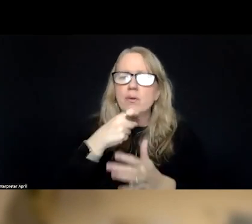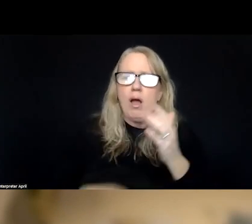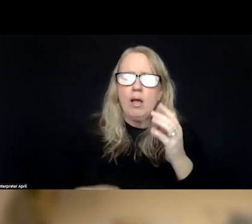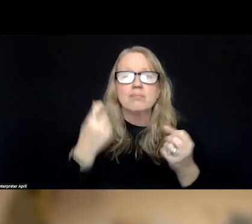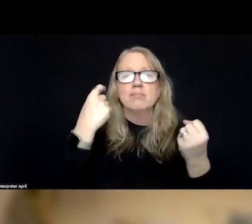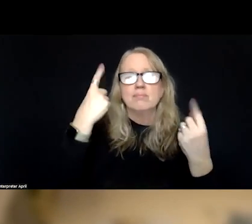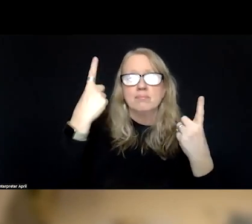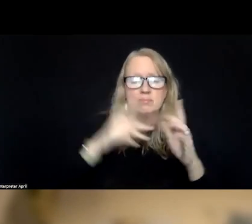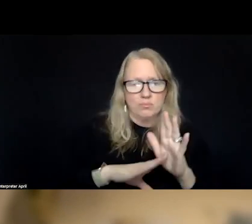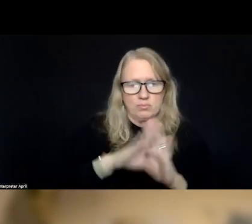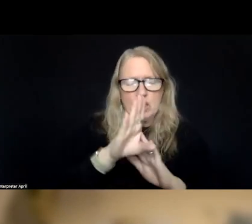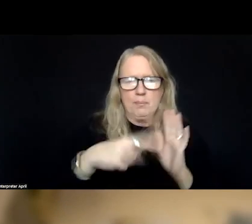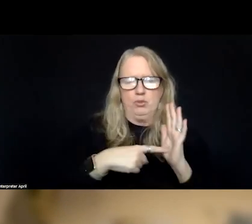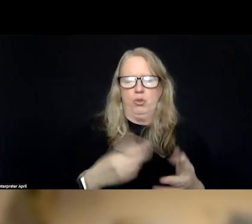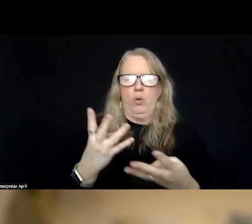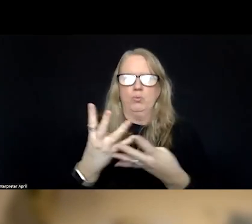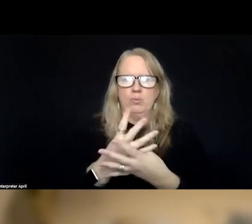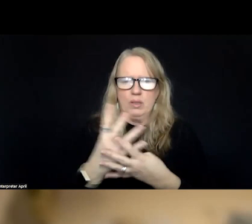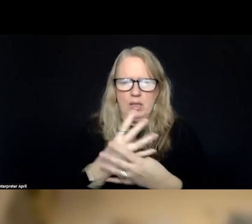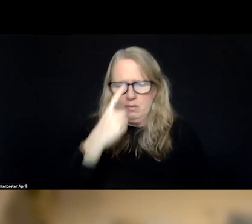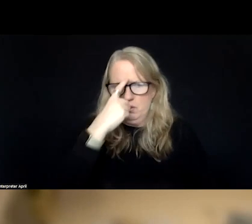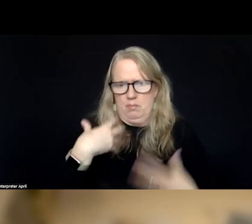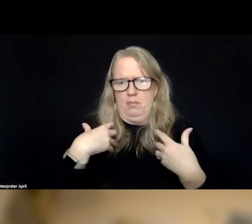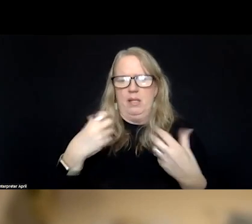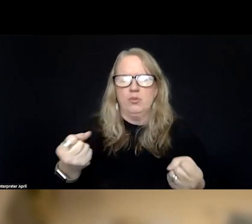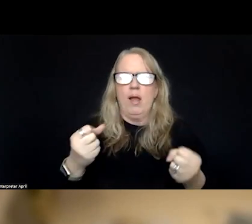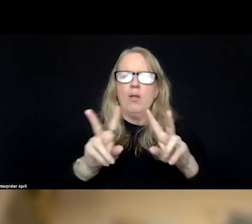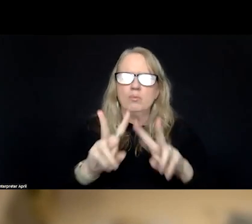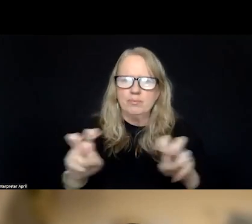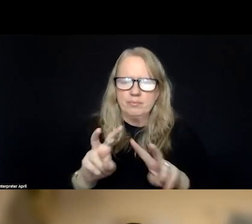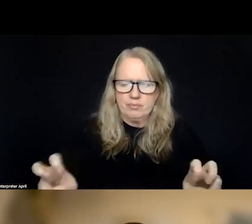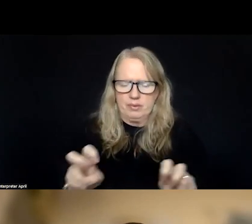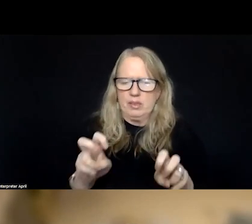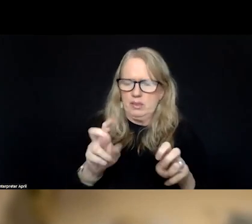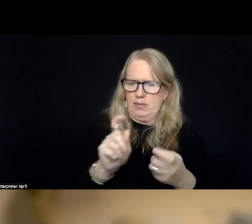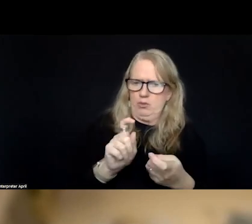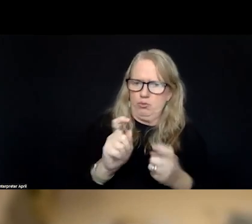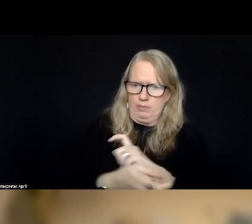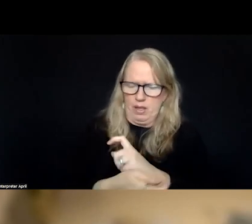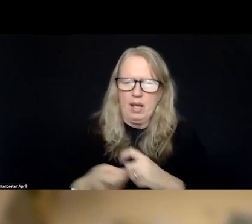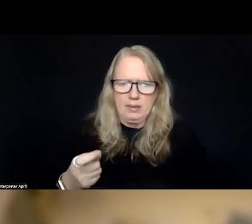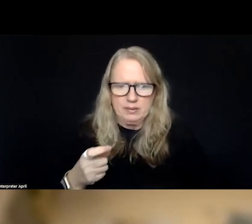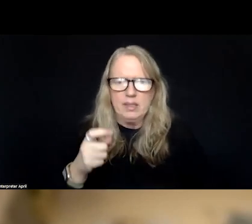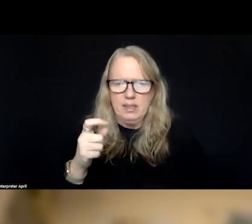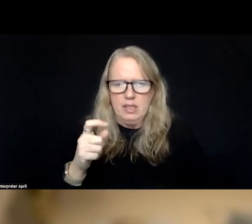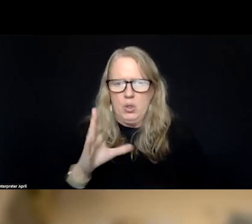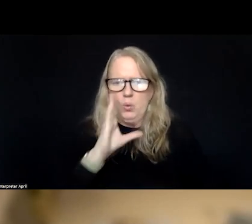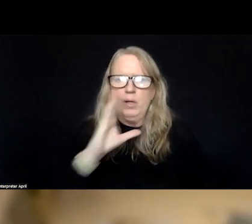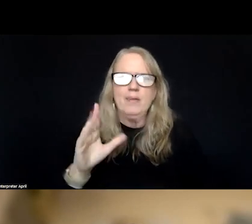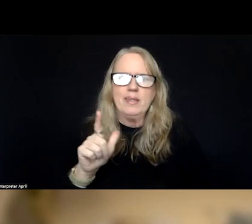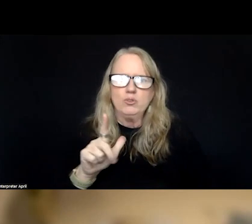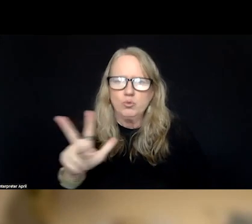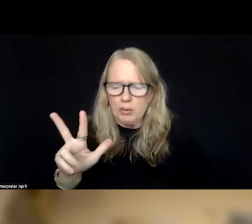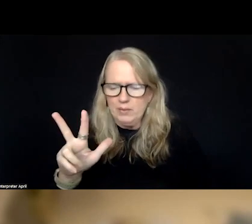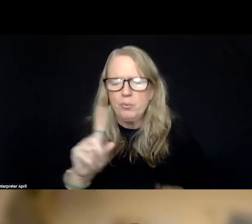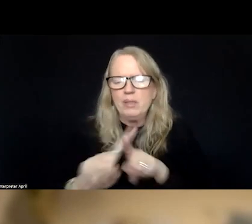developed a screening tool called the Mental Health Crisis Assessment Scale Revised, the MCAS-R, which is a 23-item